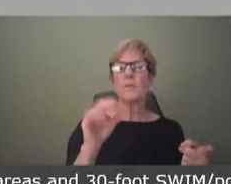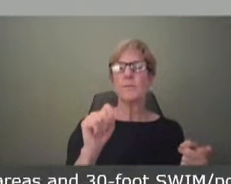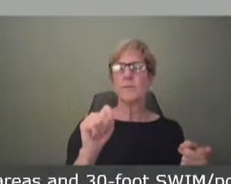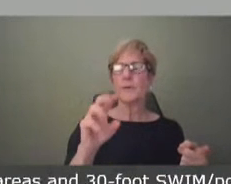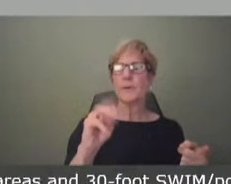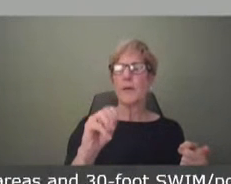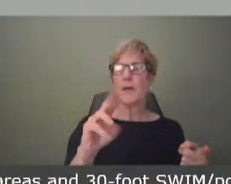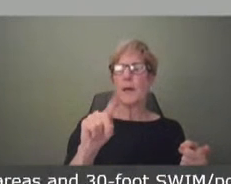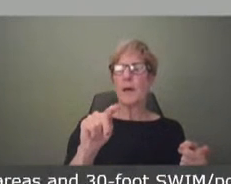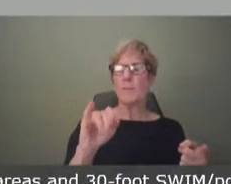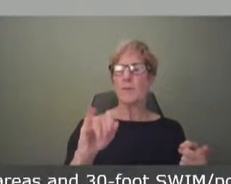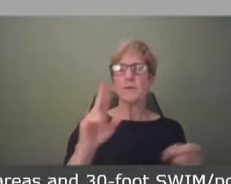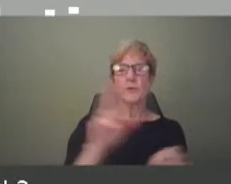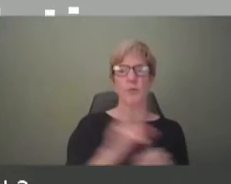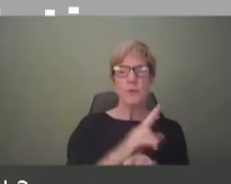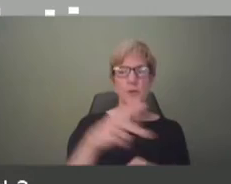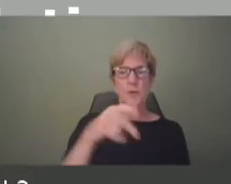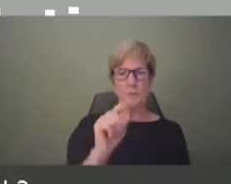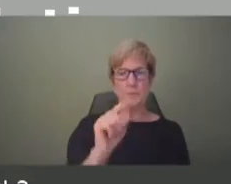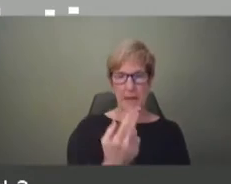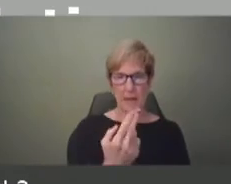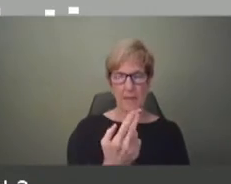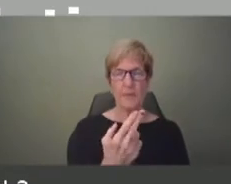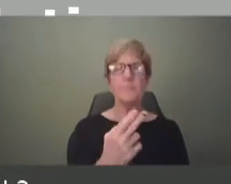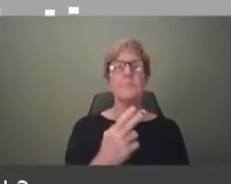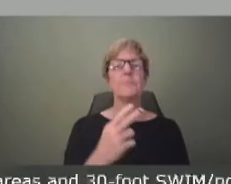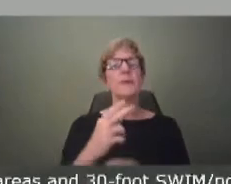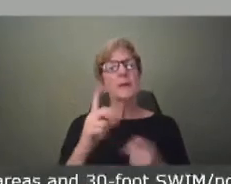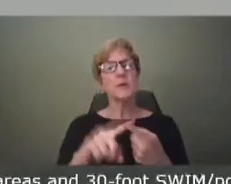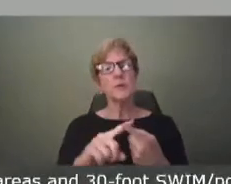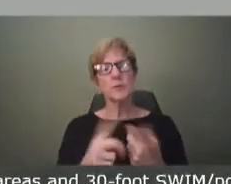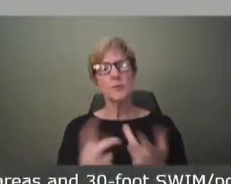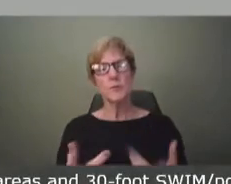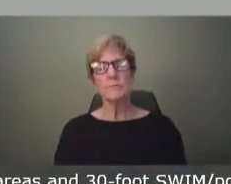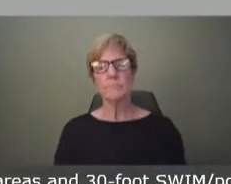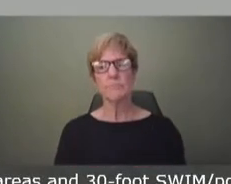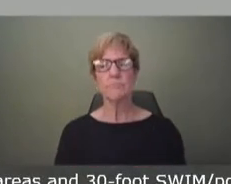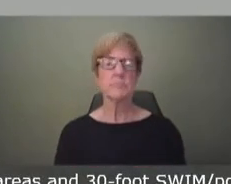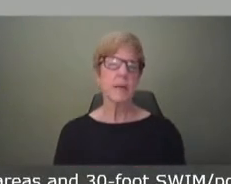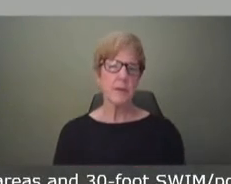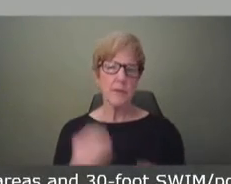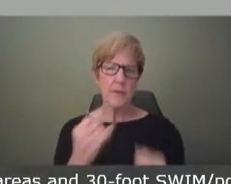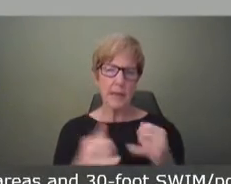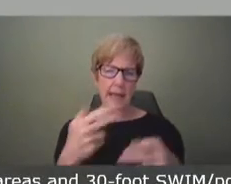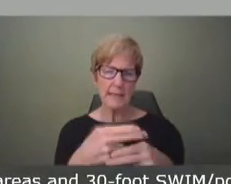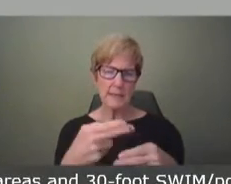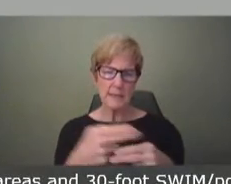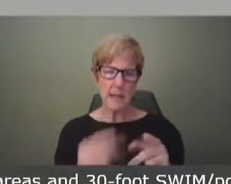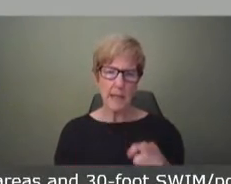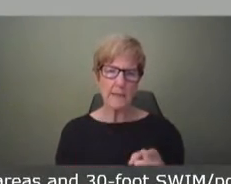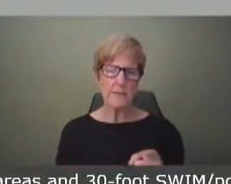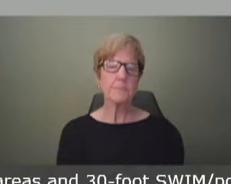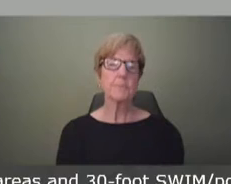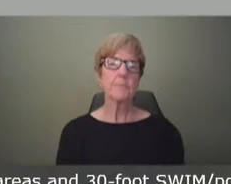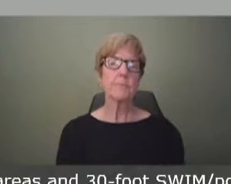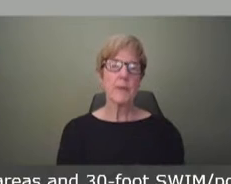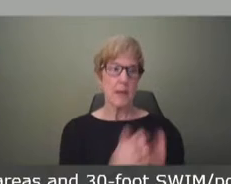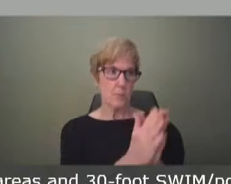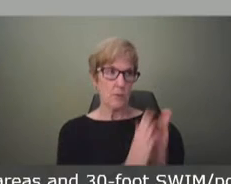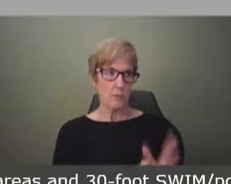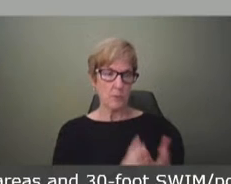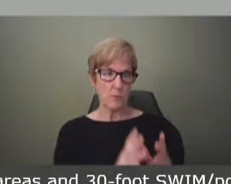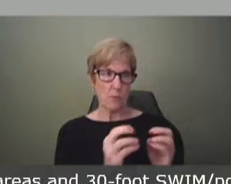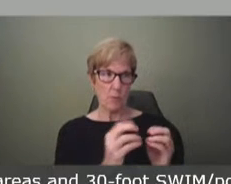strip along West WT Harris Boulevard just to uh touch on this last slide very quickly and the petitioner will allude to this as well this